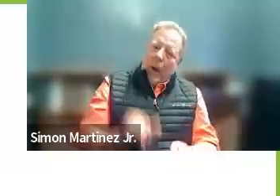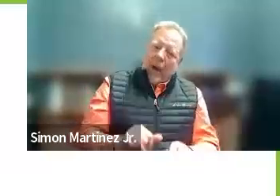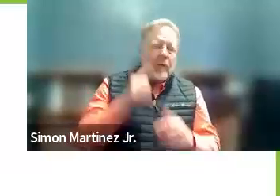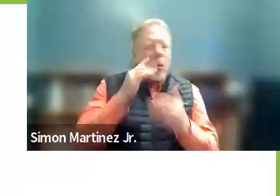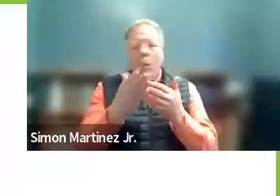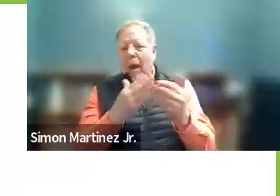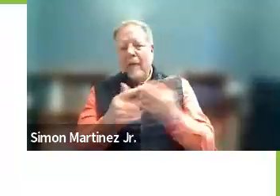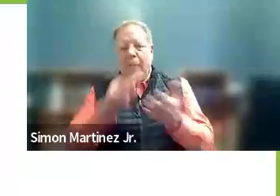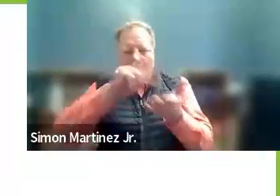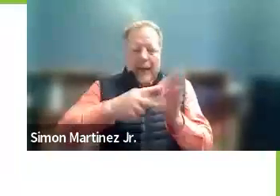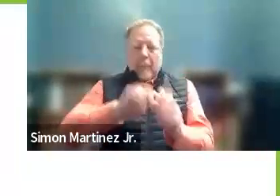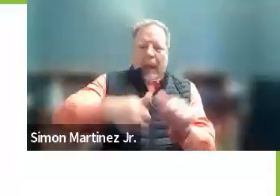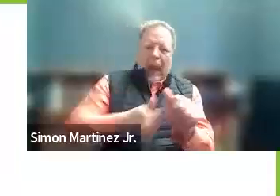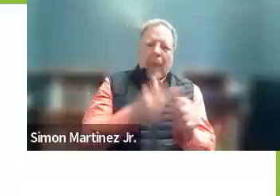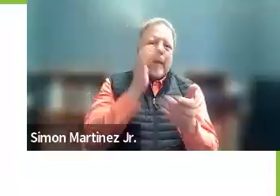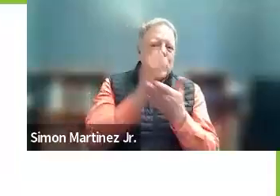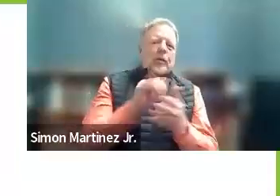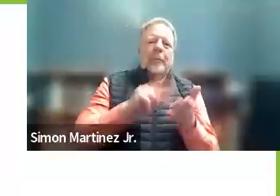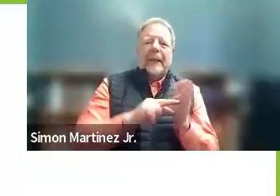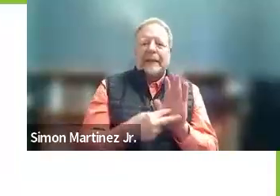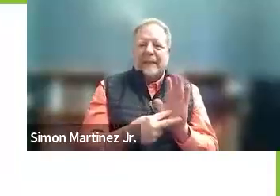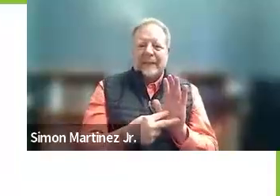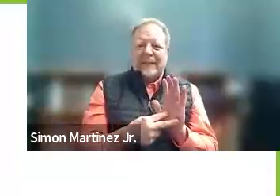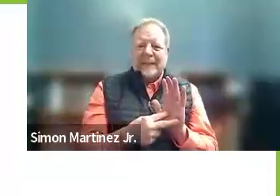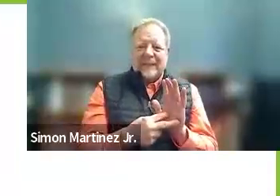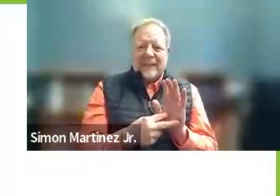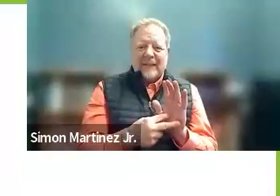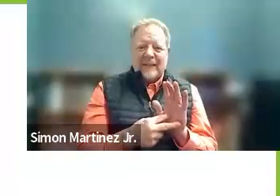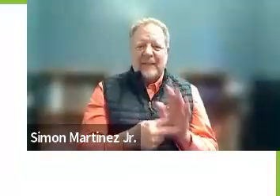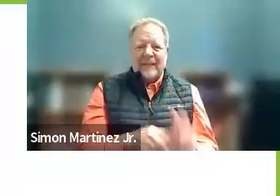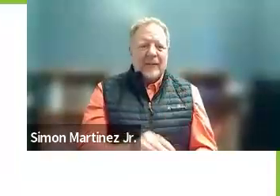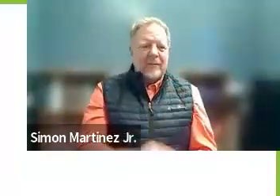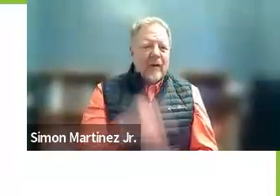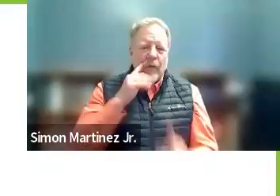whatever their meaning might be for our content.